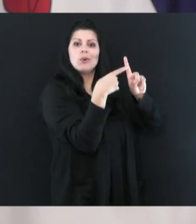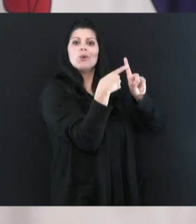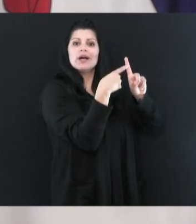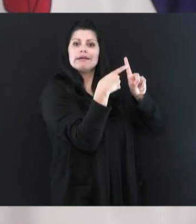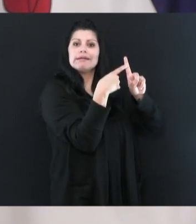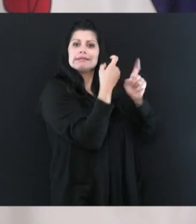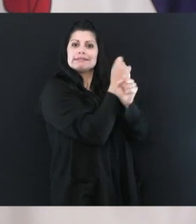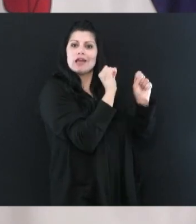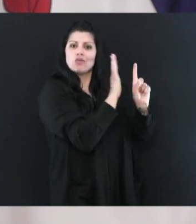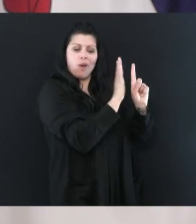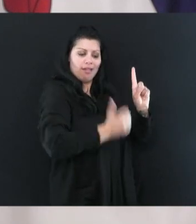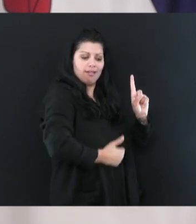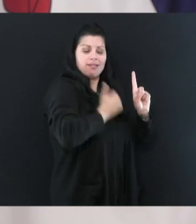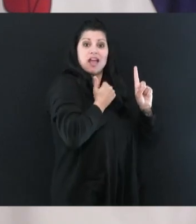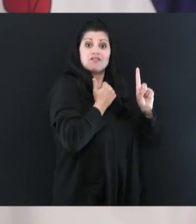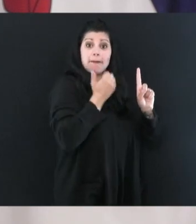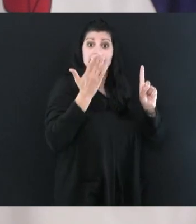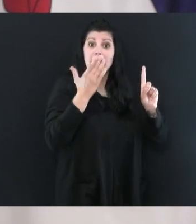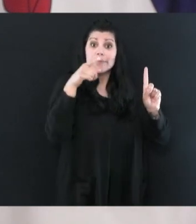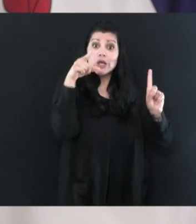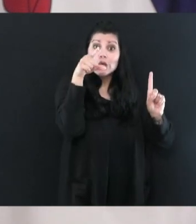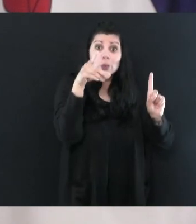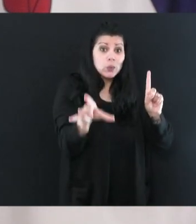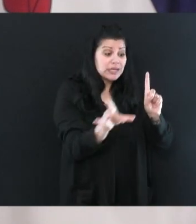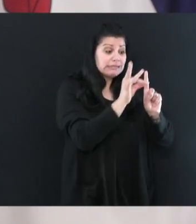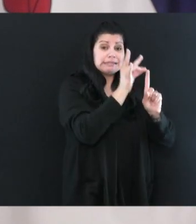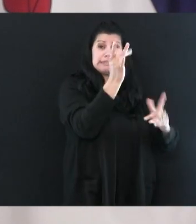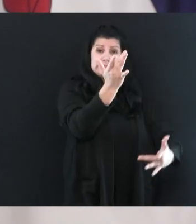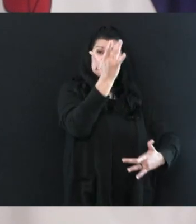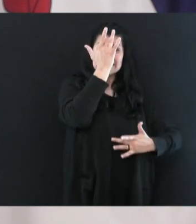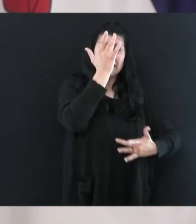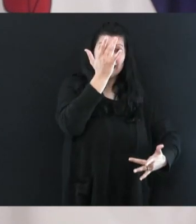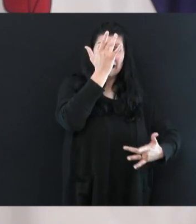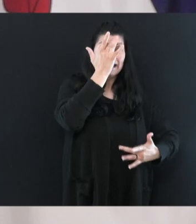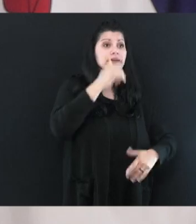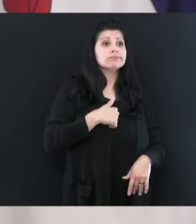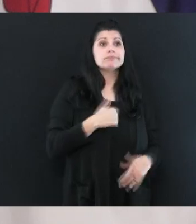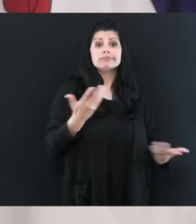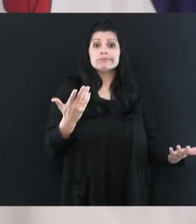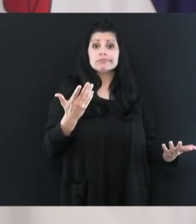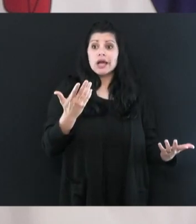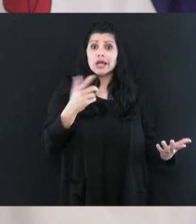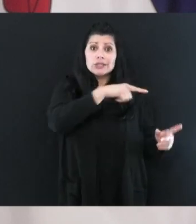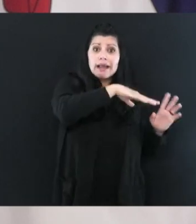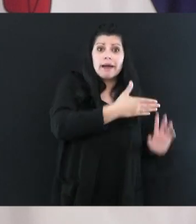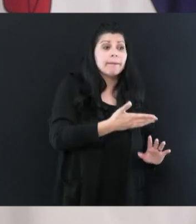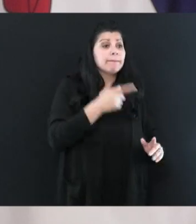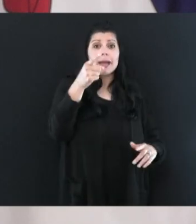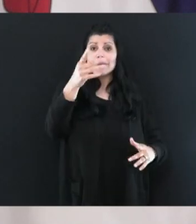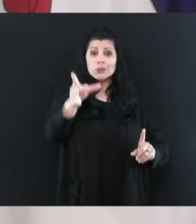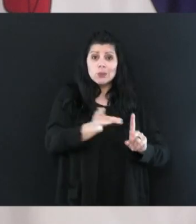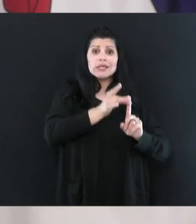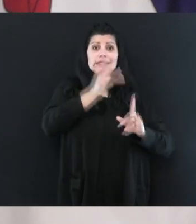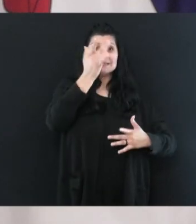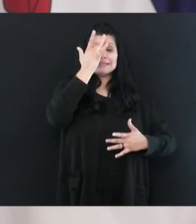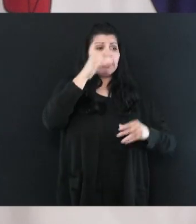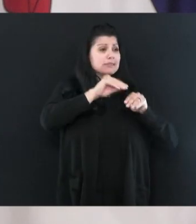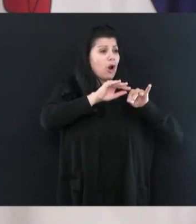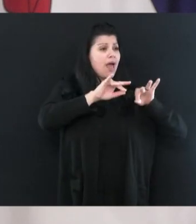to infect others that will die. And so if we can find you, we'll help you. And we'll stop this